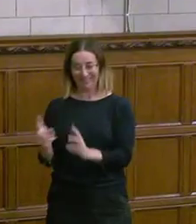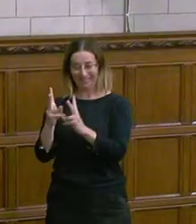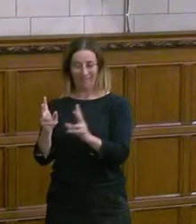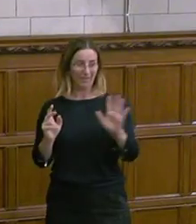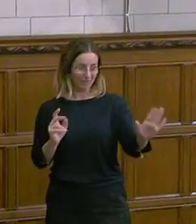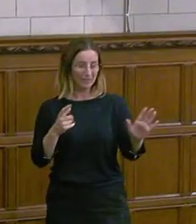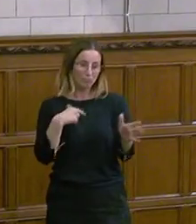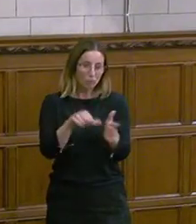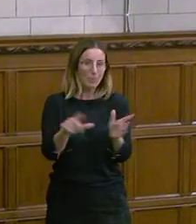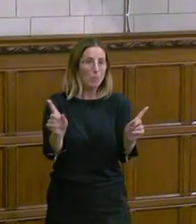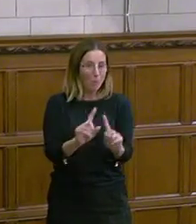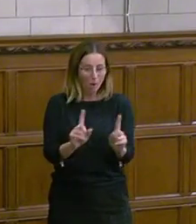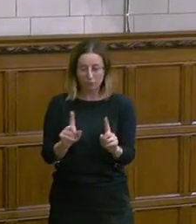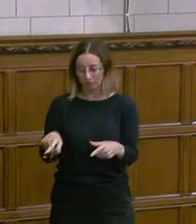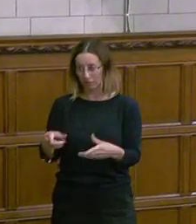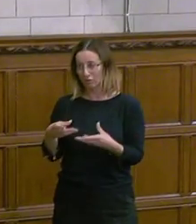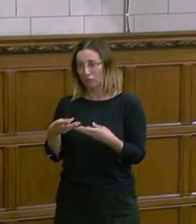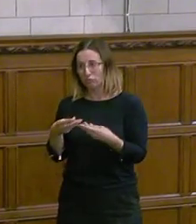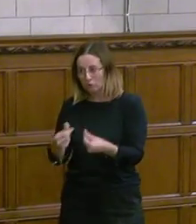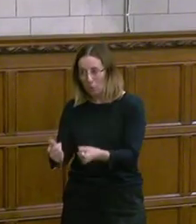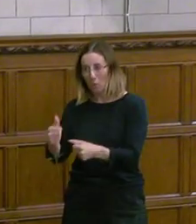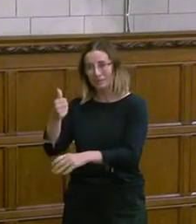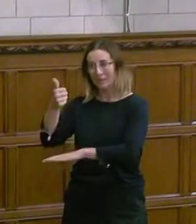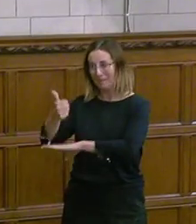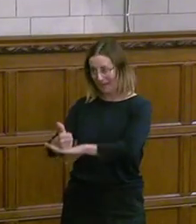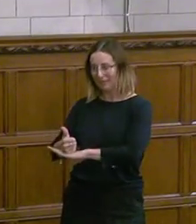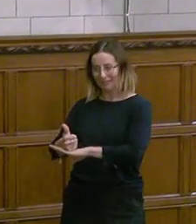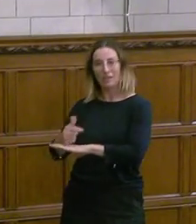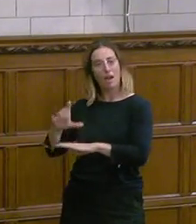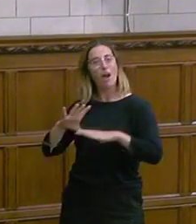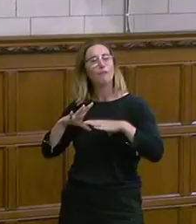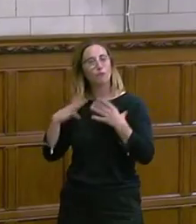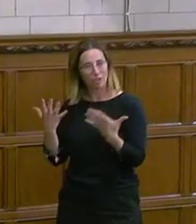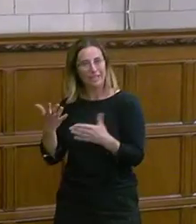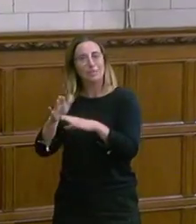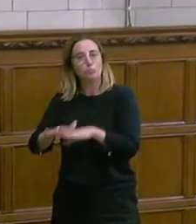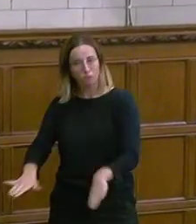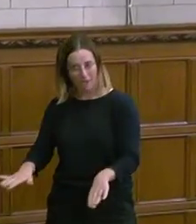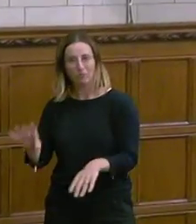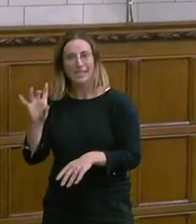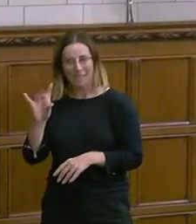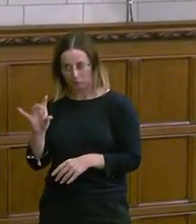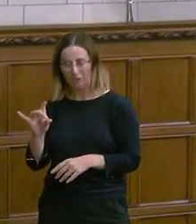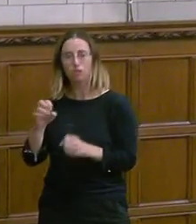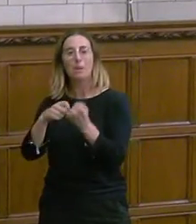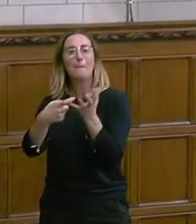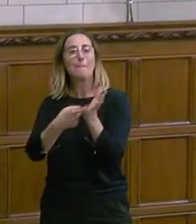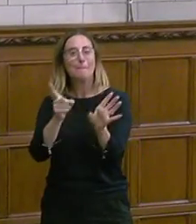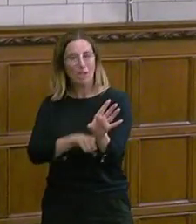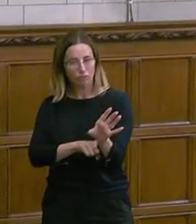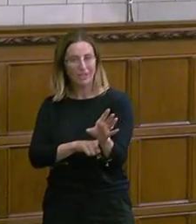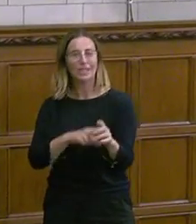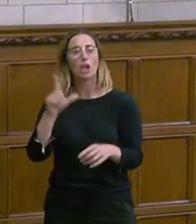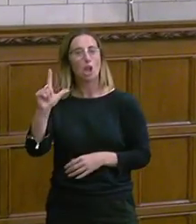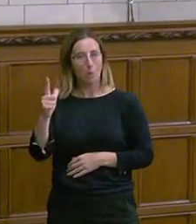Mr. Stringer, is there are 3 resource bases at primary level in Ipswich, Bury and in Lowestoft, but at